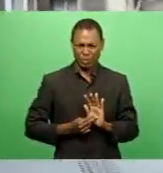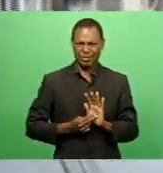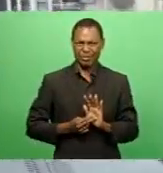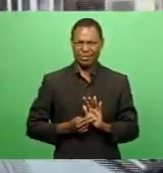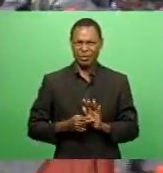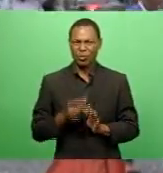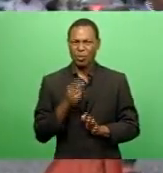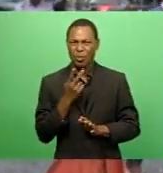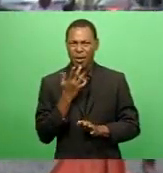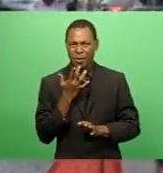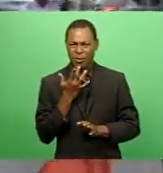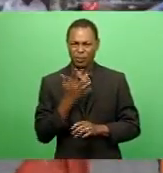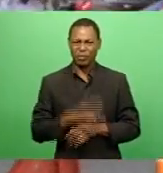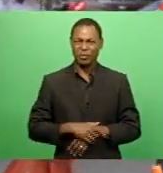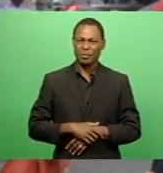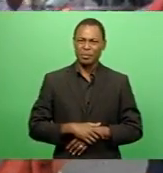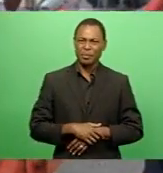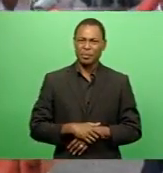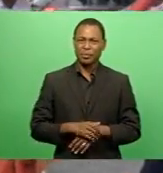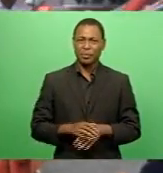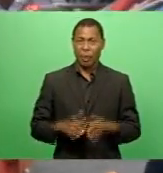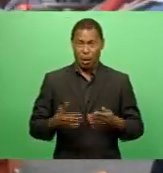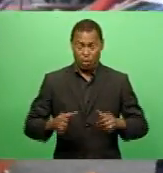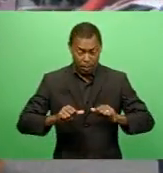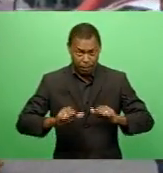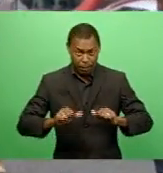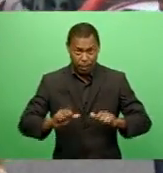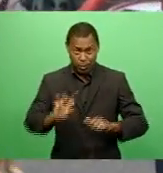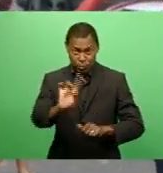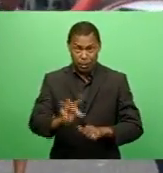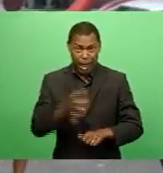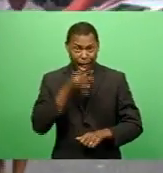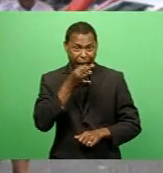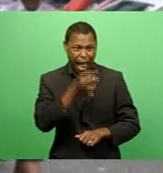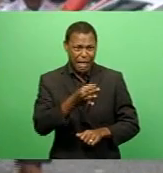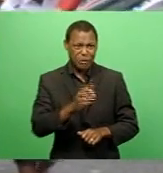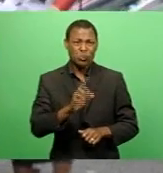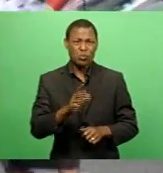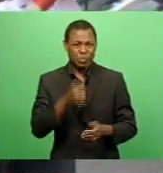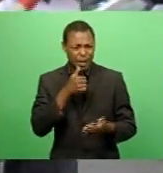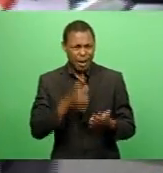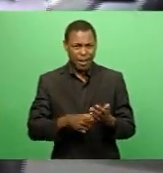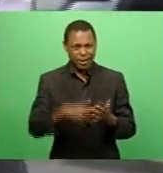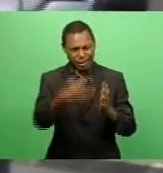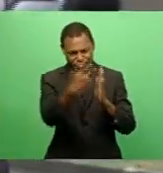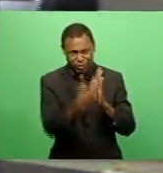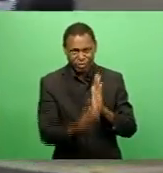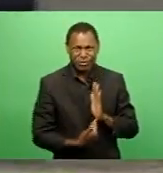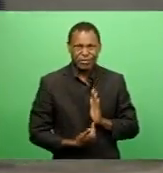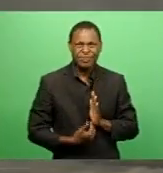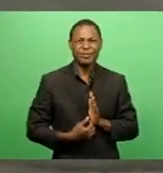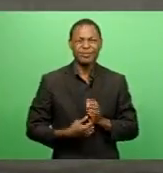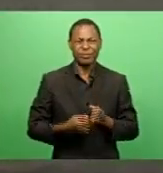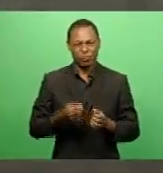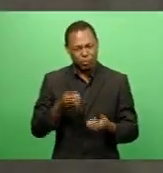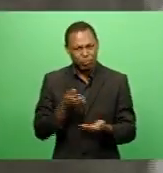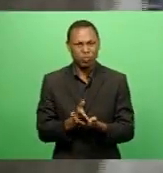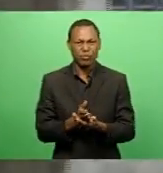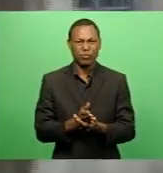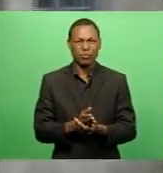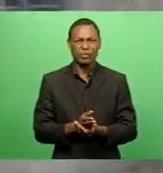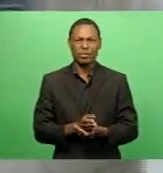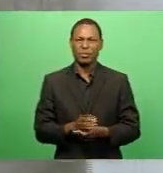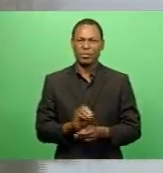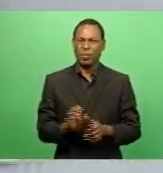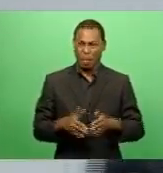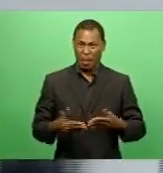to a FICAC investigator. Defense today asked for a transcript of the state's case for evidence. The initial trial date has been vacated